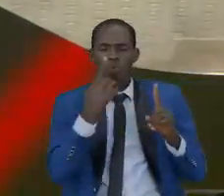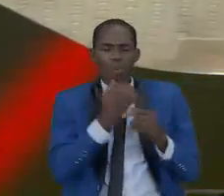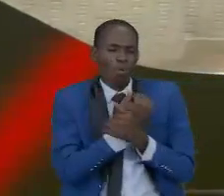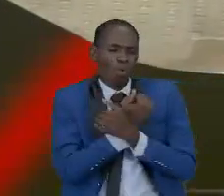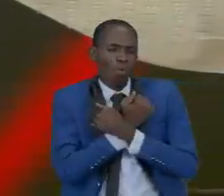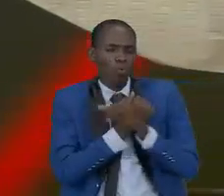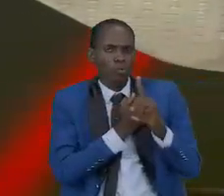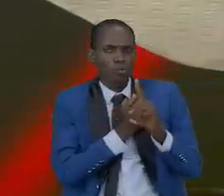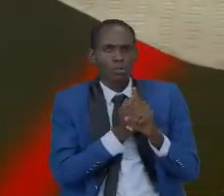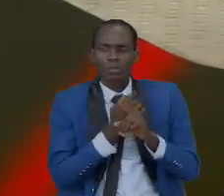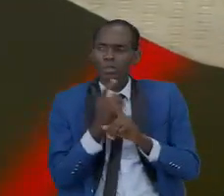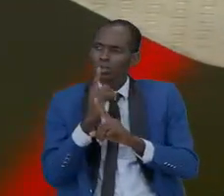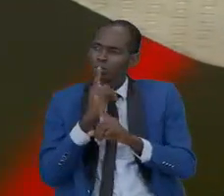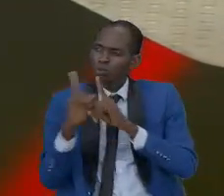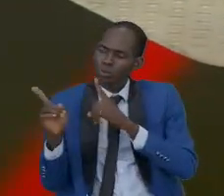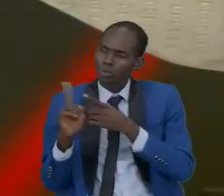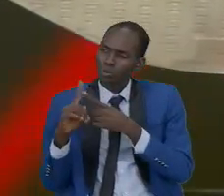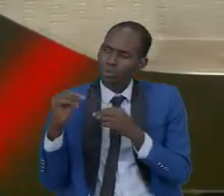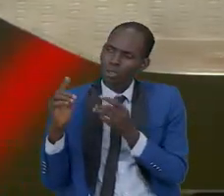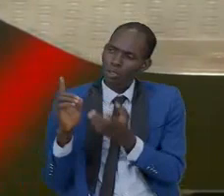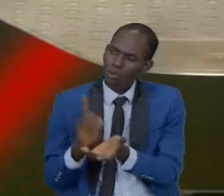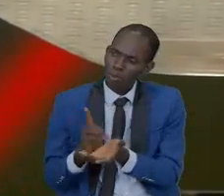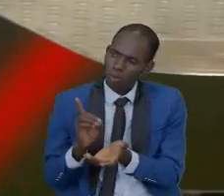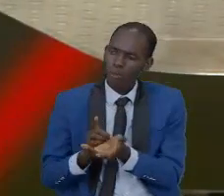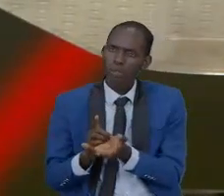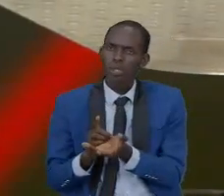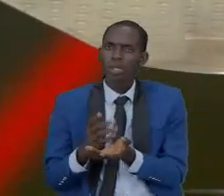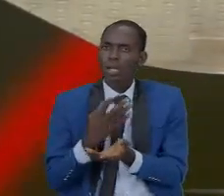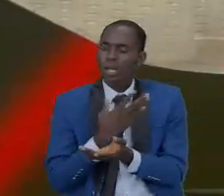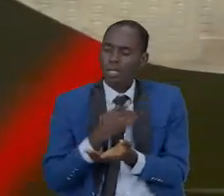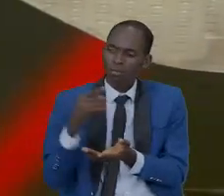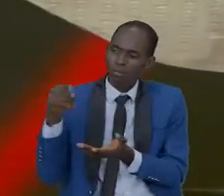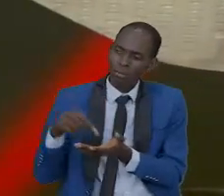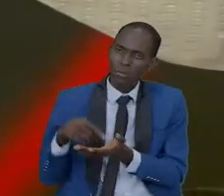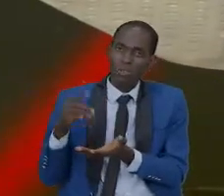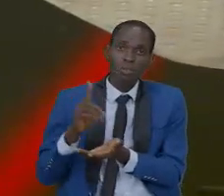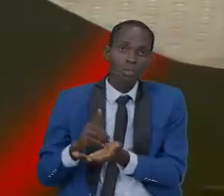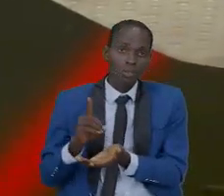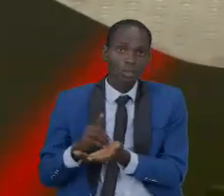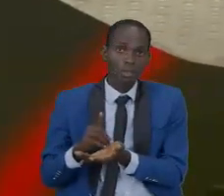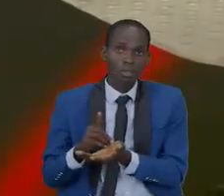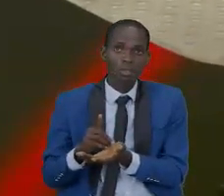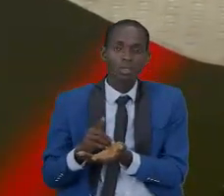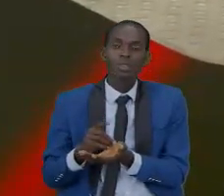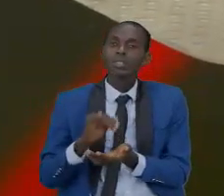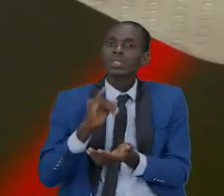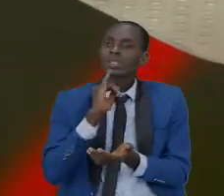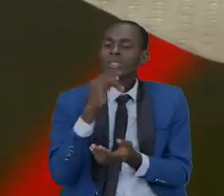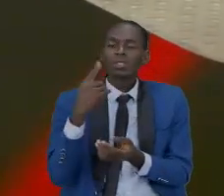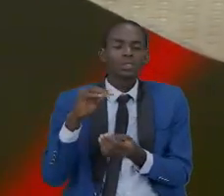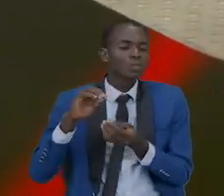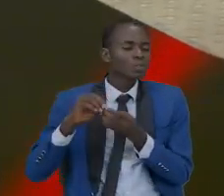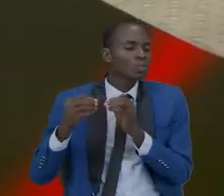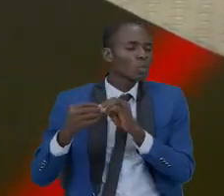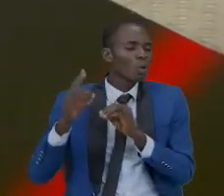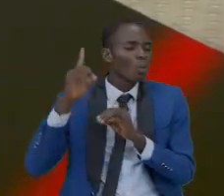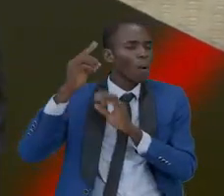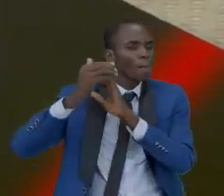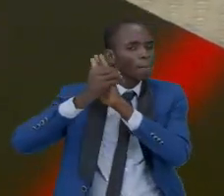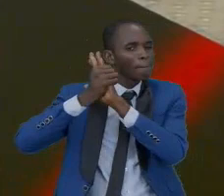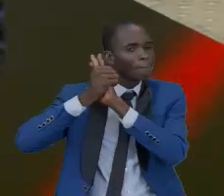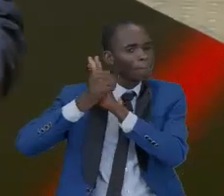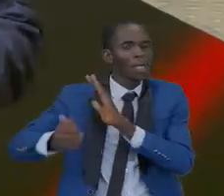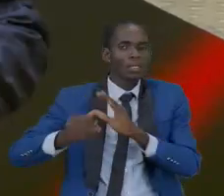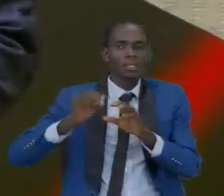spoke to a doctor and this doctor is the number one expert in the land